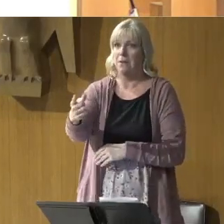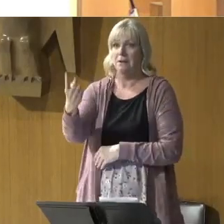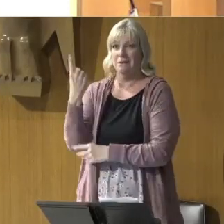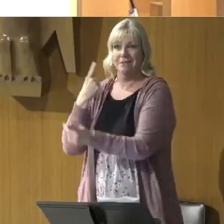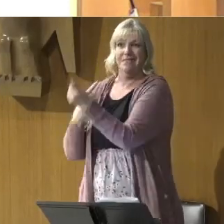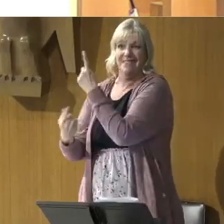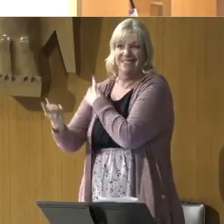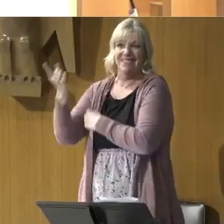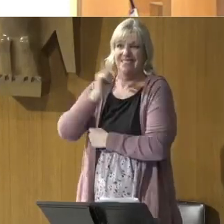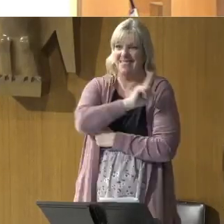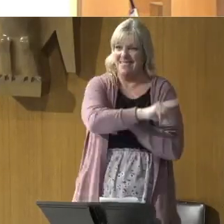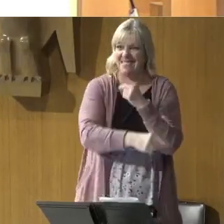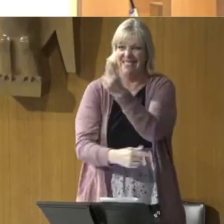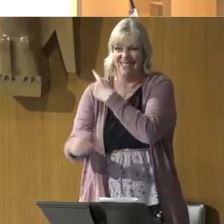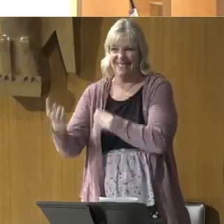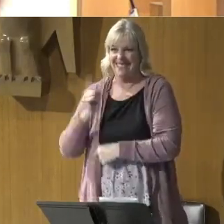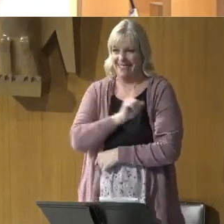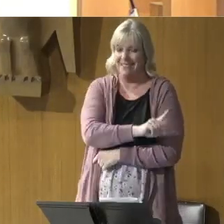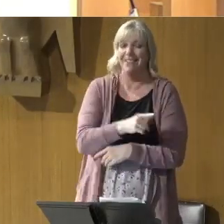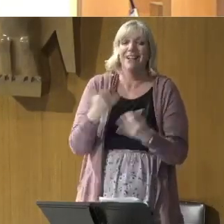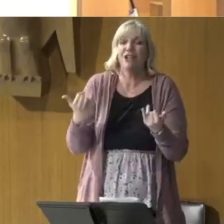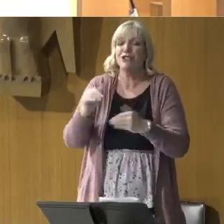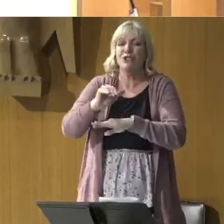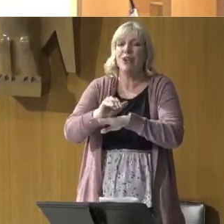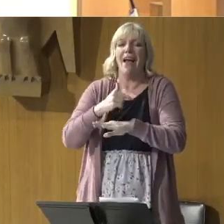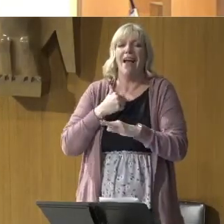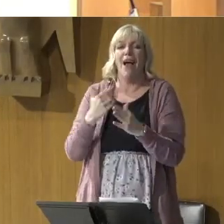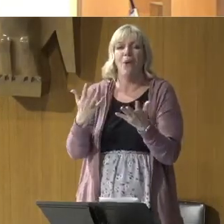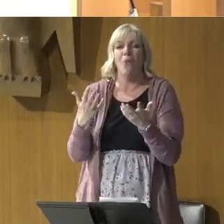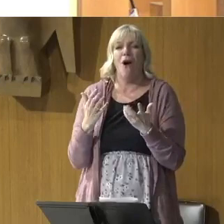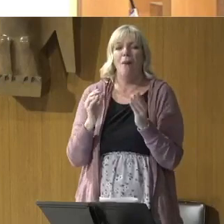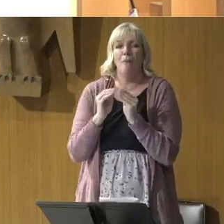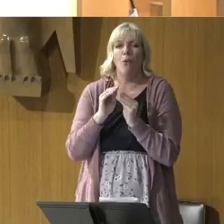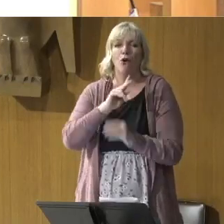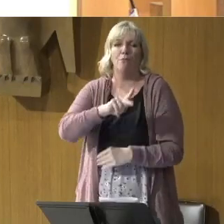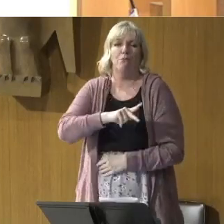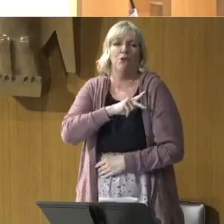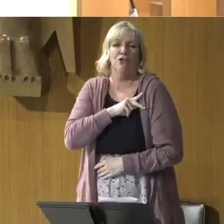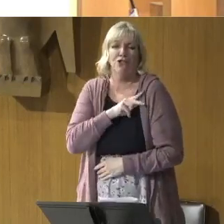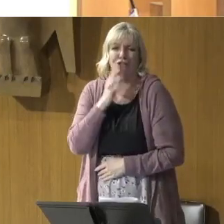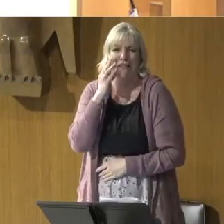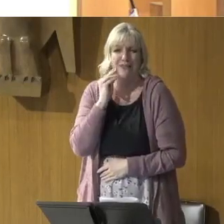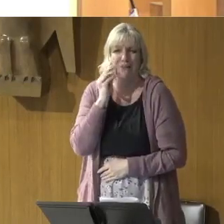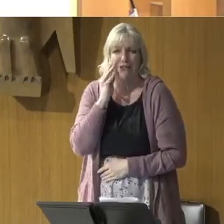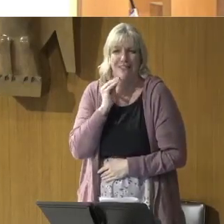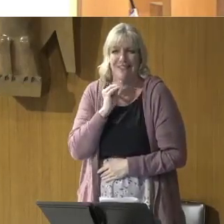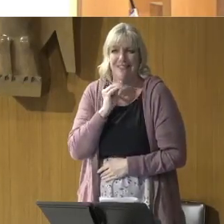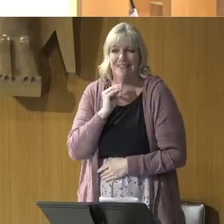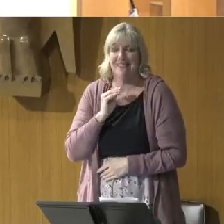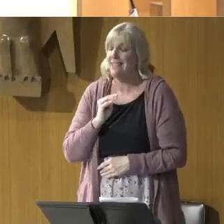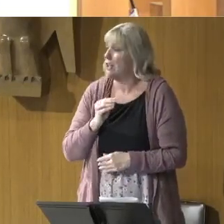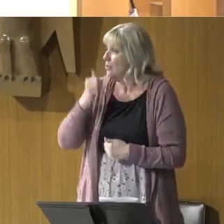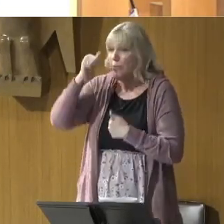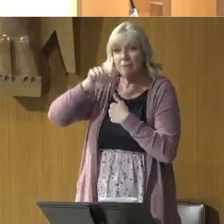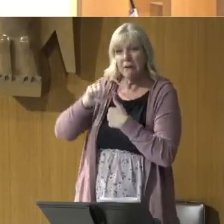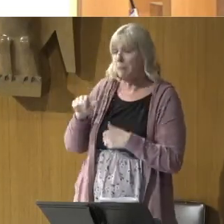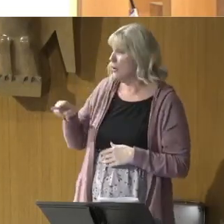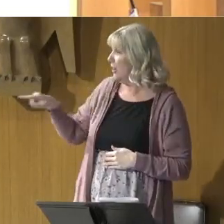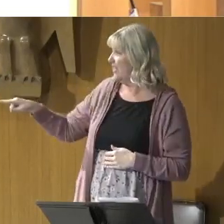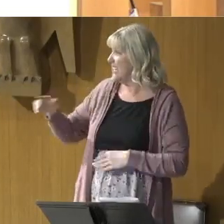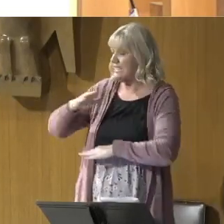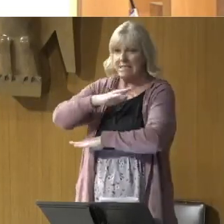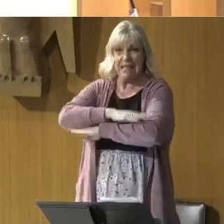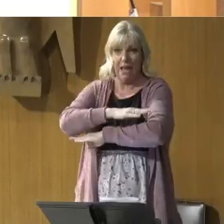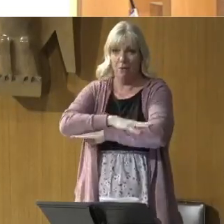comes up. Tonight I'm hoping we can make it a little bit more personal that we can remember that this table isn't anonymous.